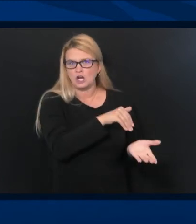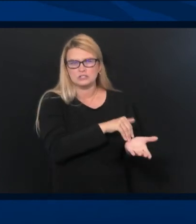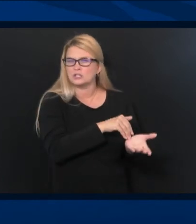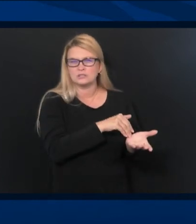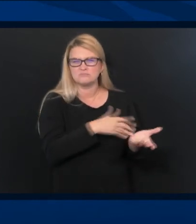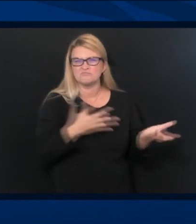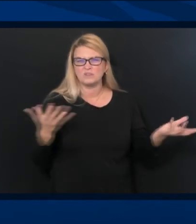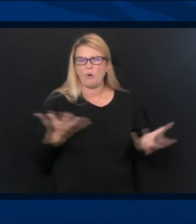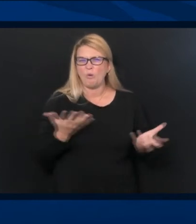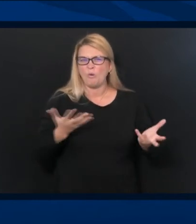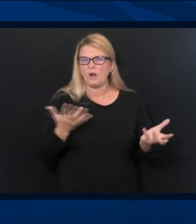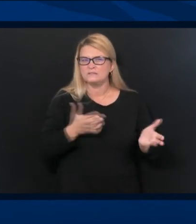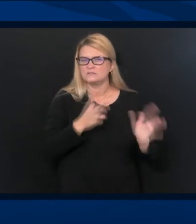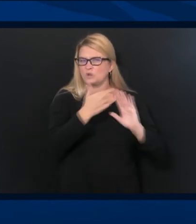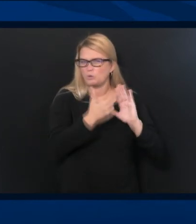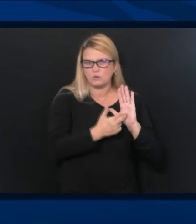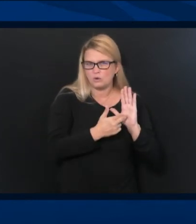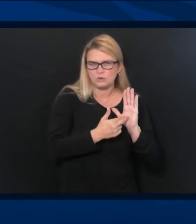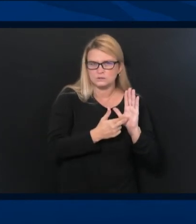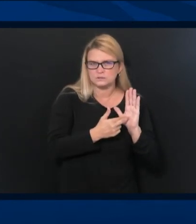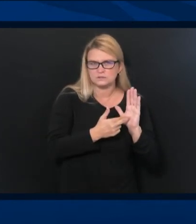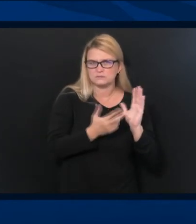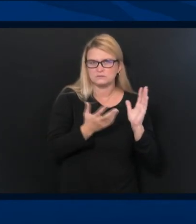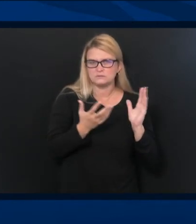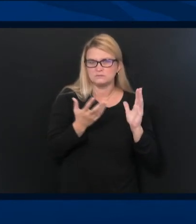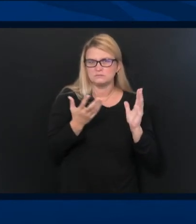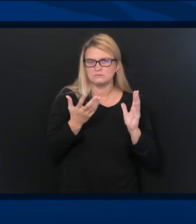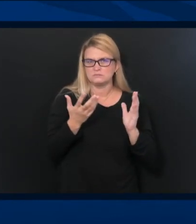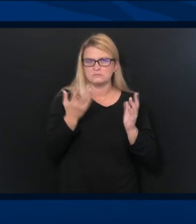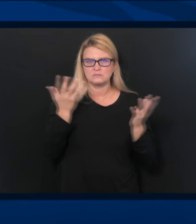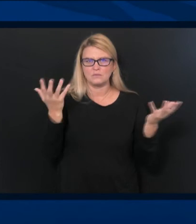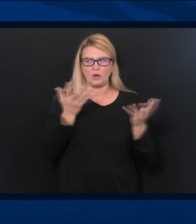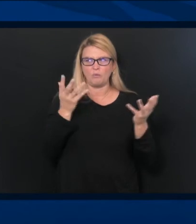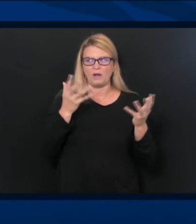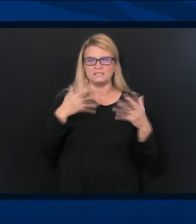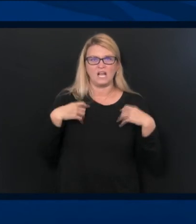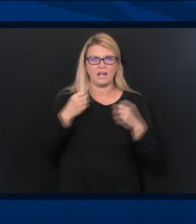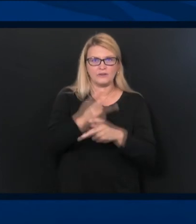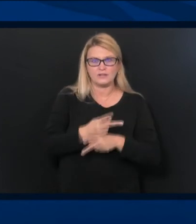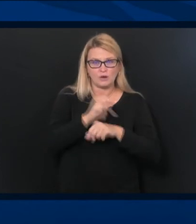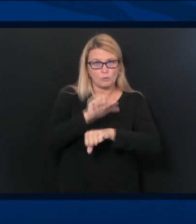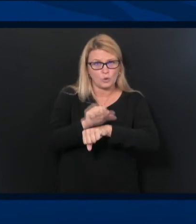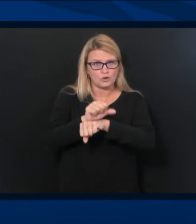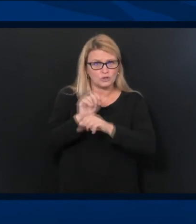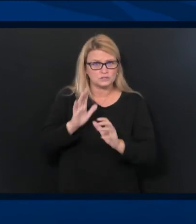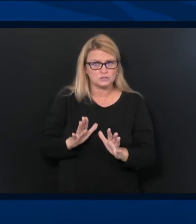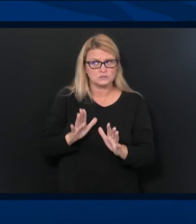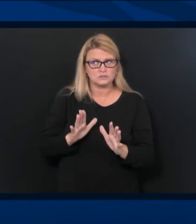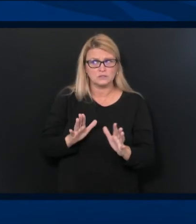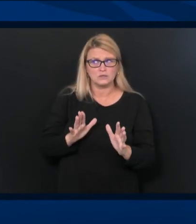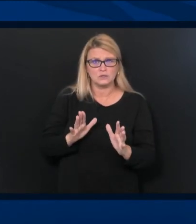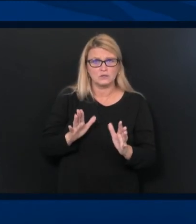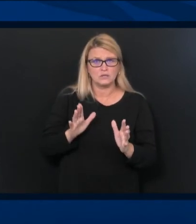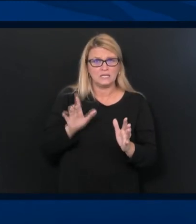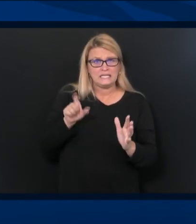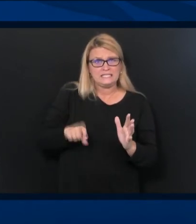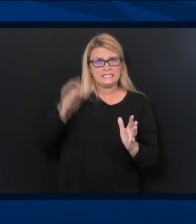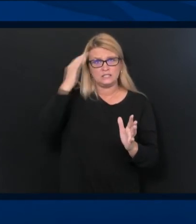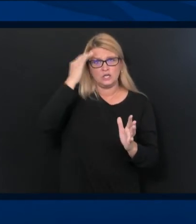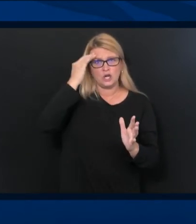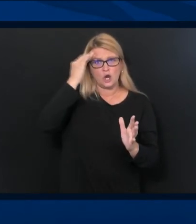of guidance are healthcare workers and the general public going to have as far as